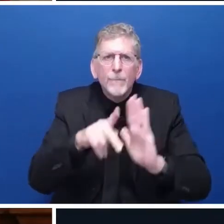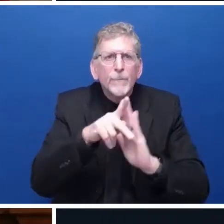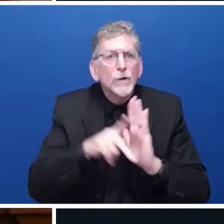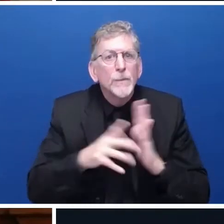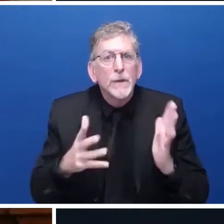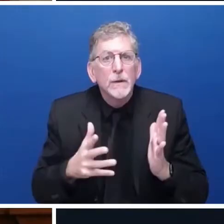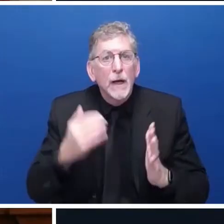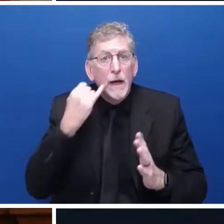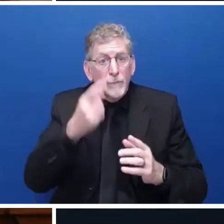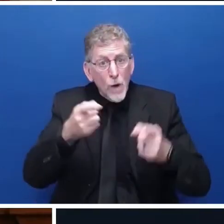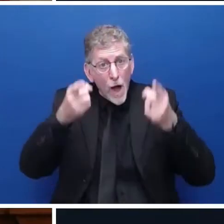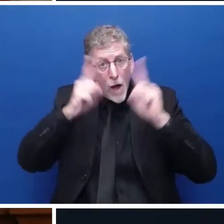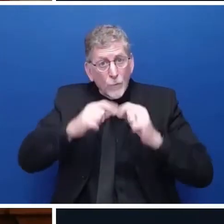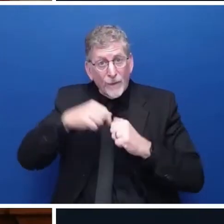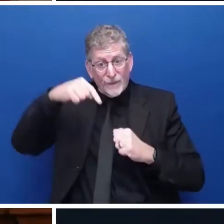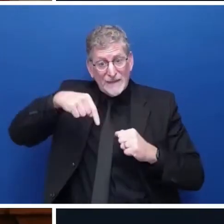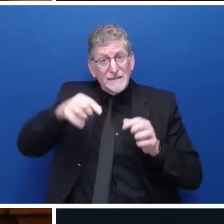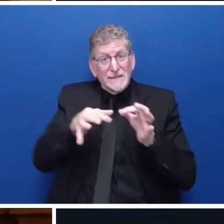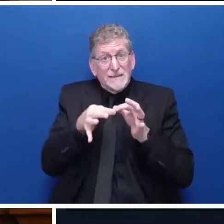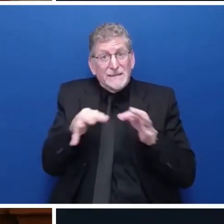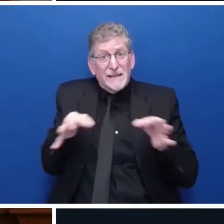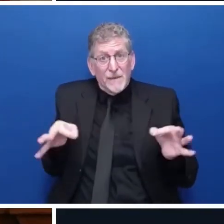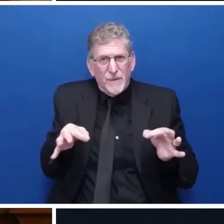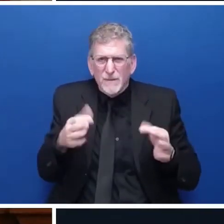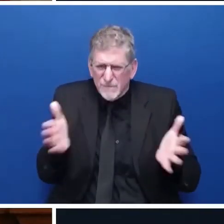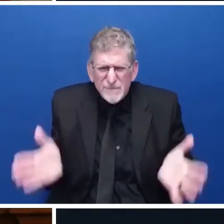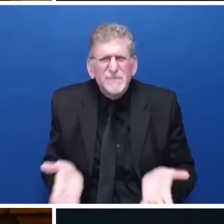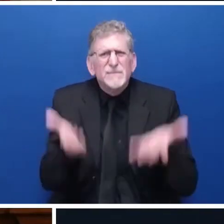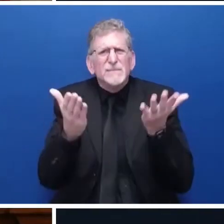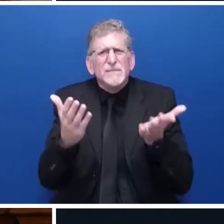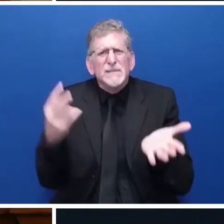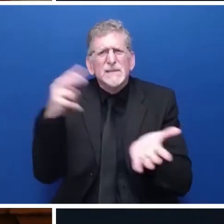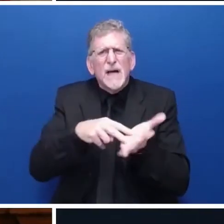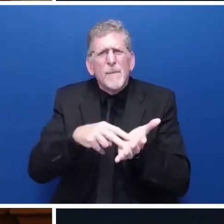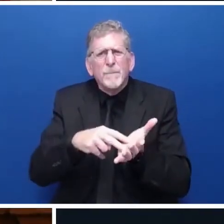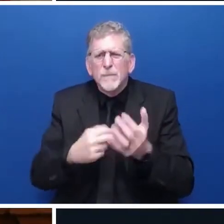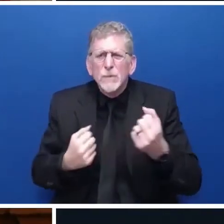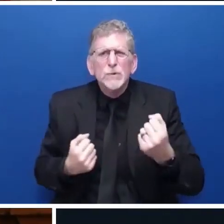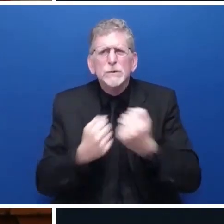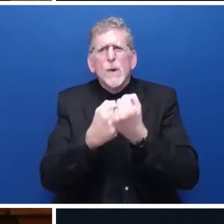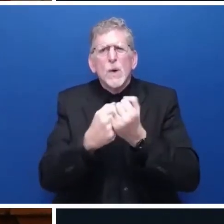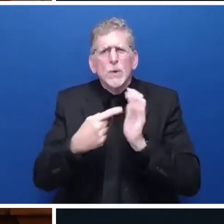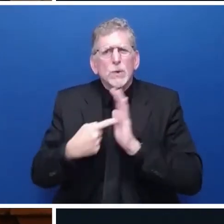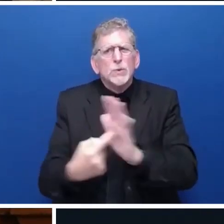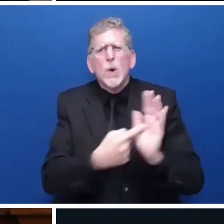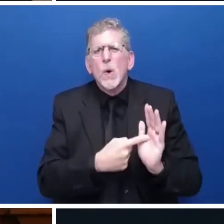the American government is to protect American citizens, not illegal aliens.